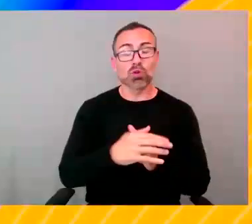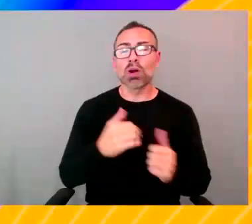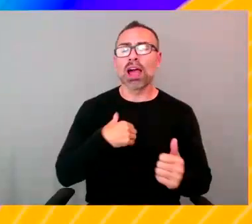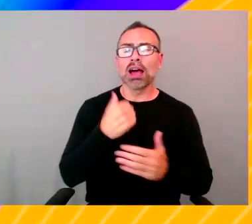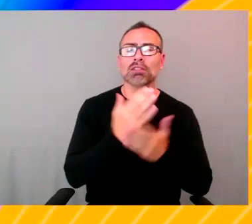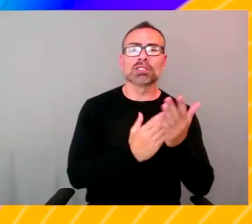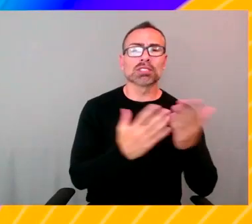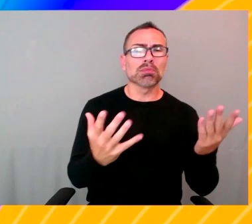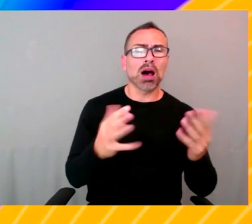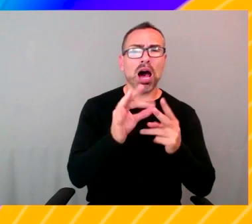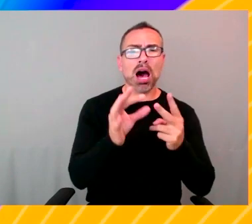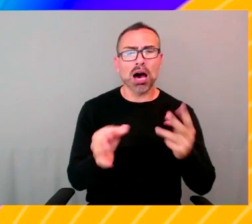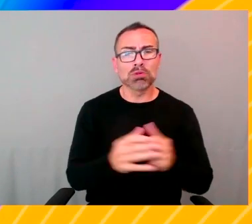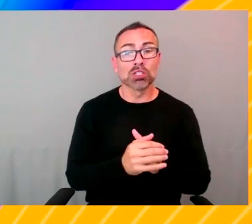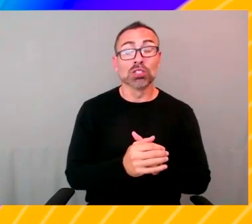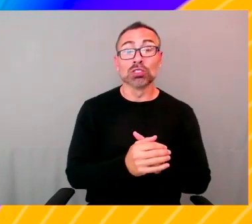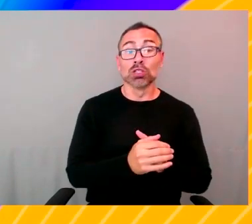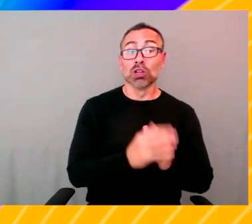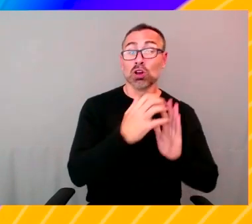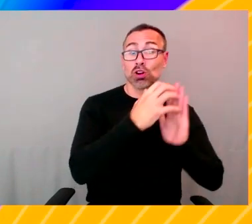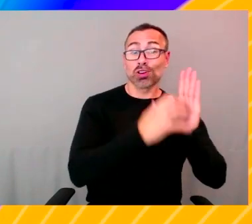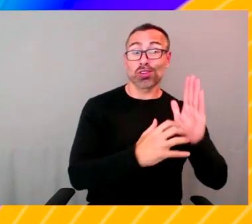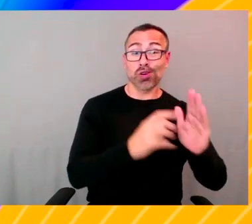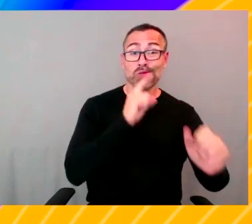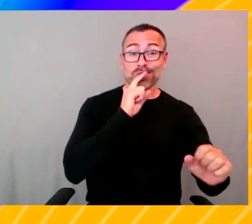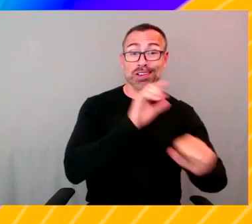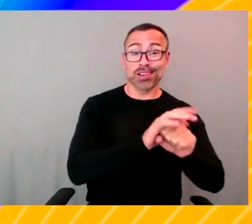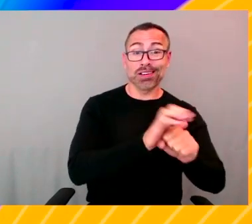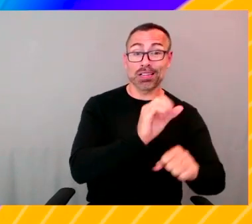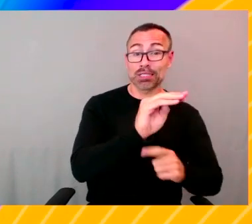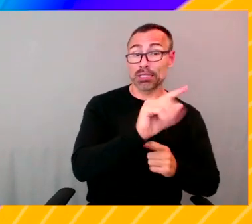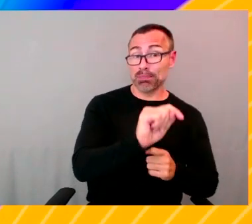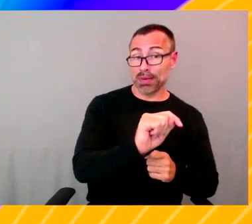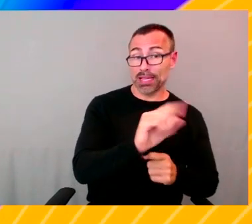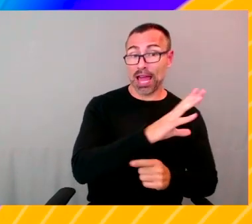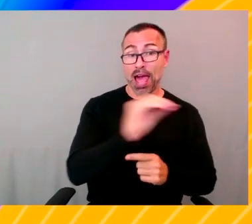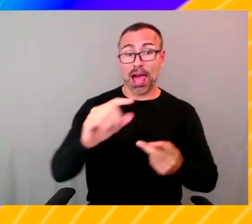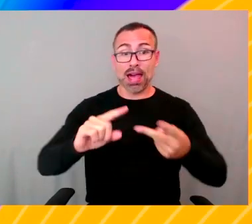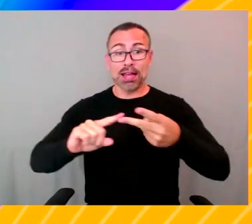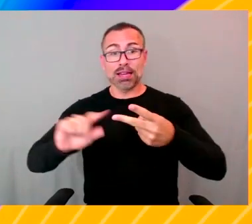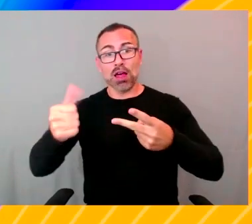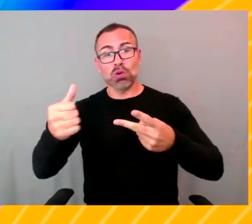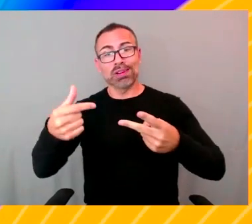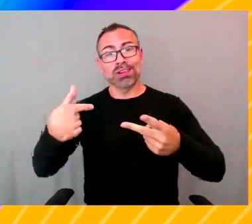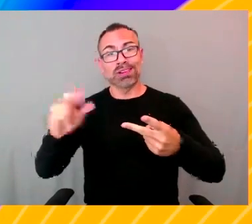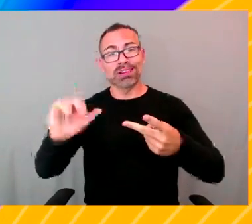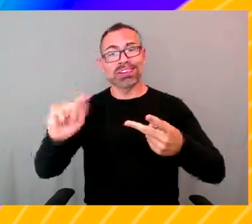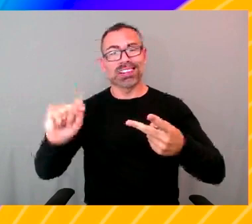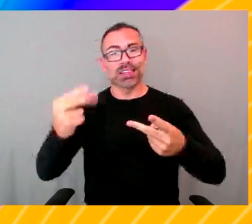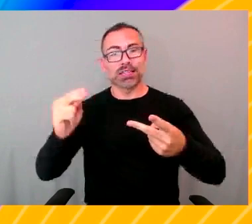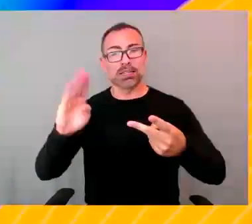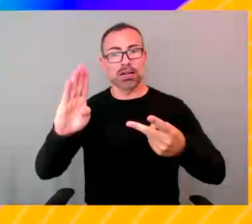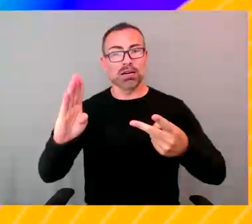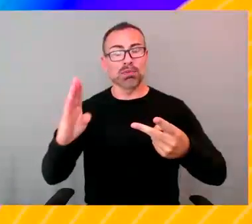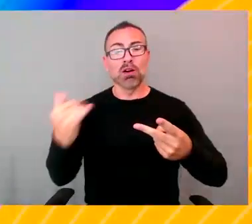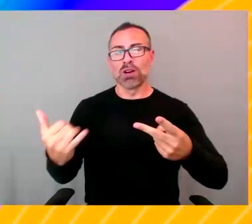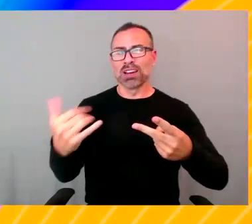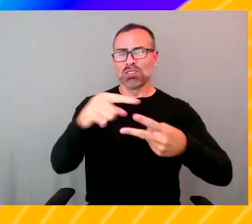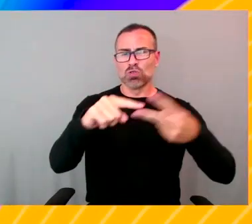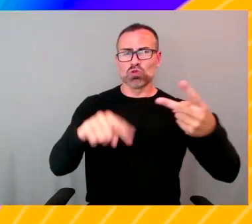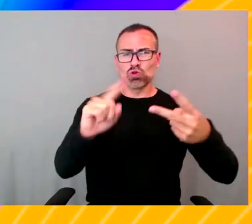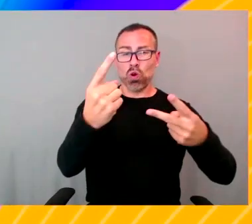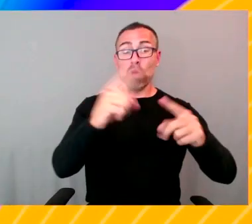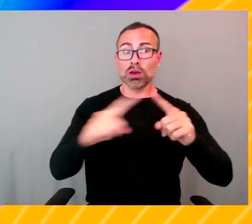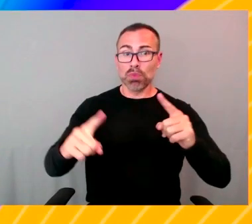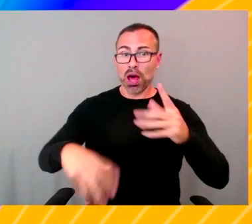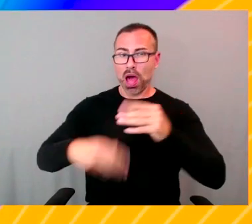GitHub, with more on the way. And that allows you to set up AWS Glue jobs as part